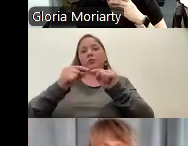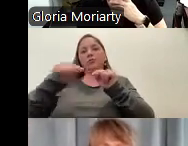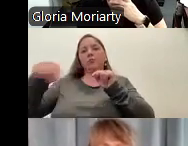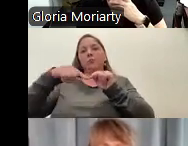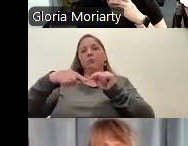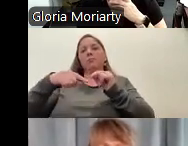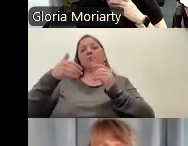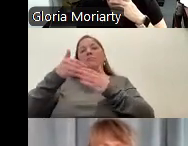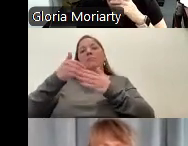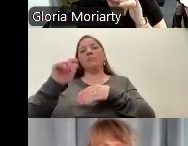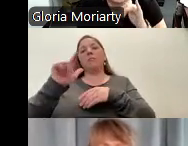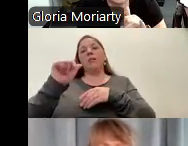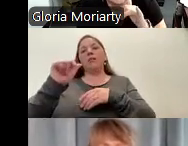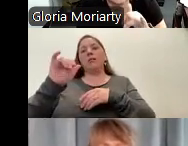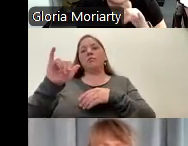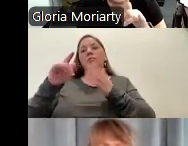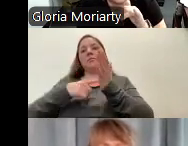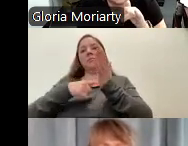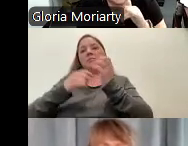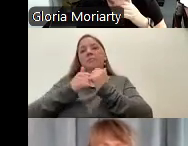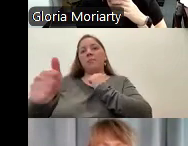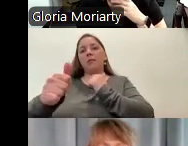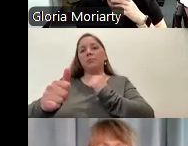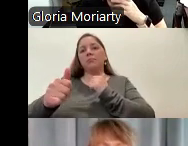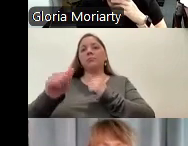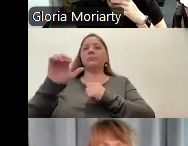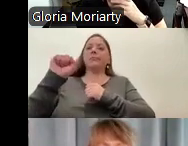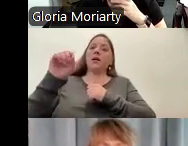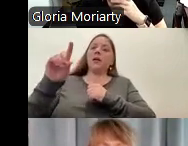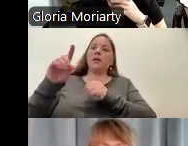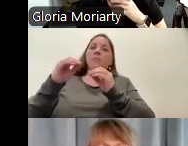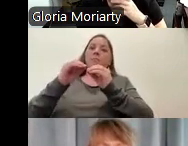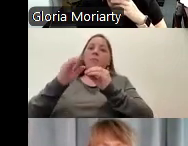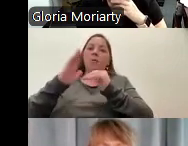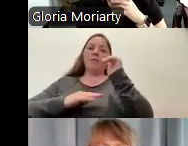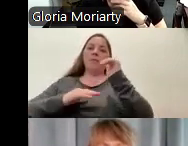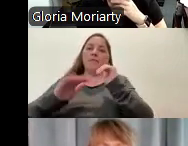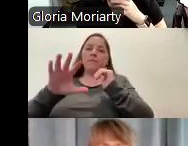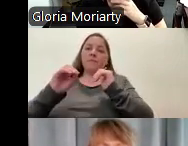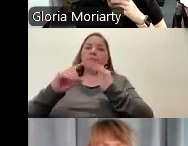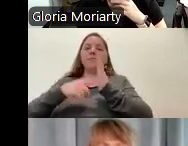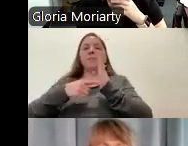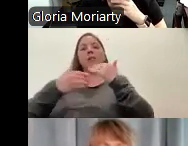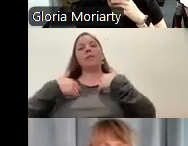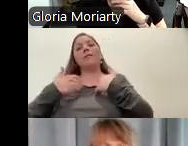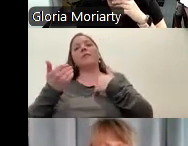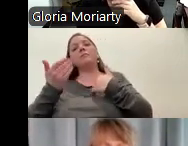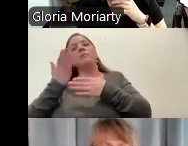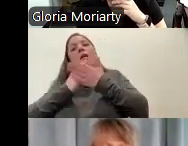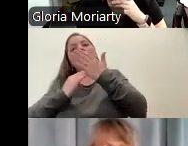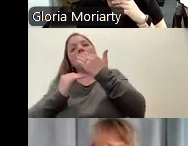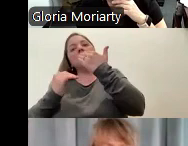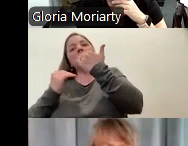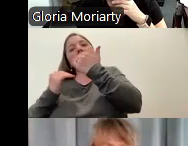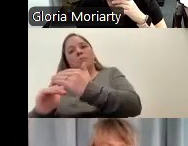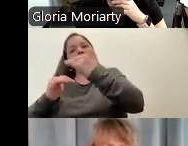area, it's more than 50 miles, or San Diego is more than 50 miles. So there is some limit. We do have a